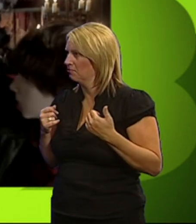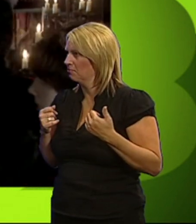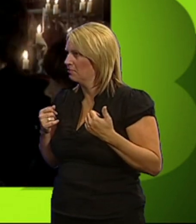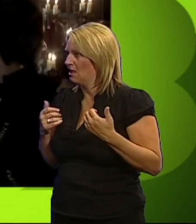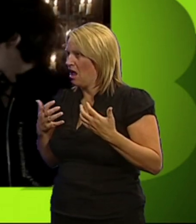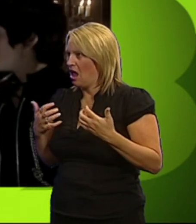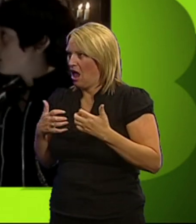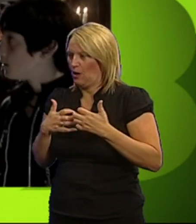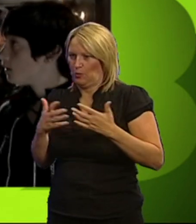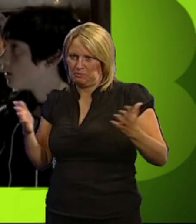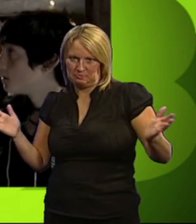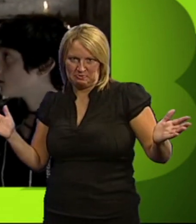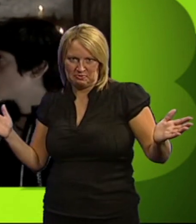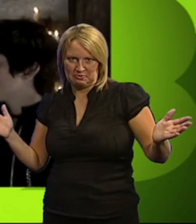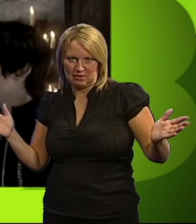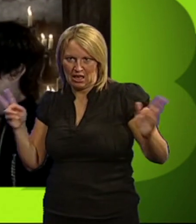Now,